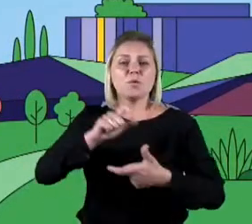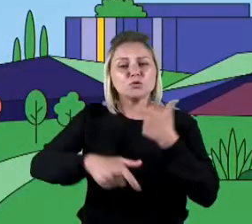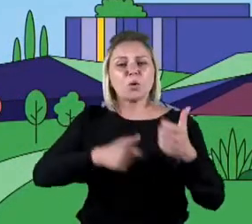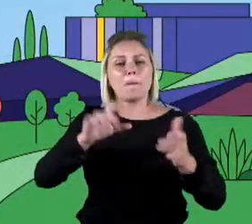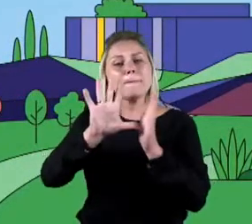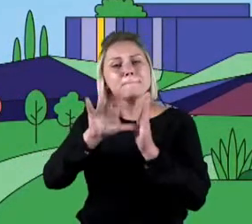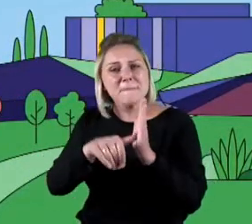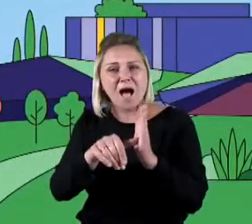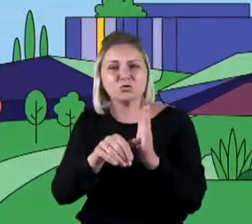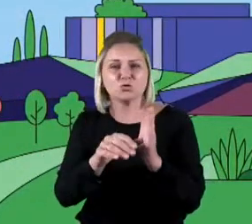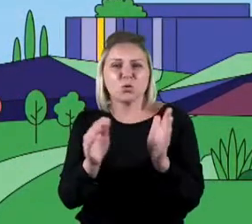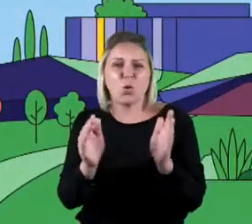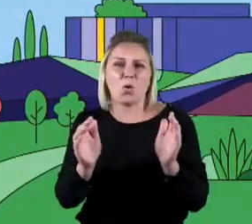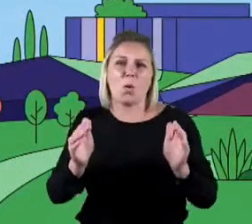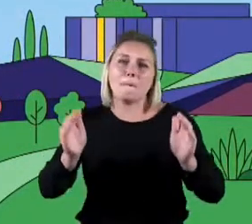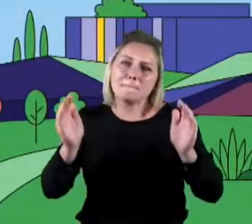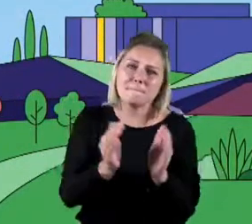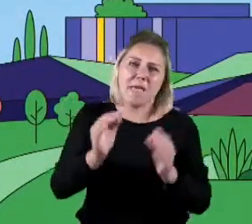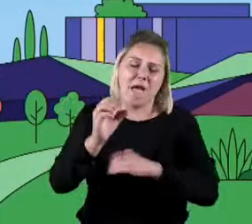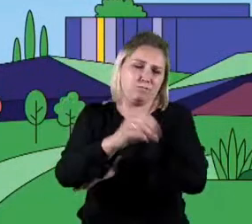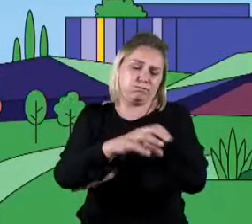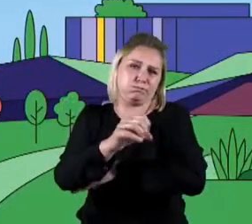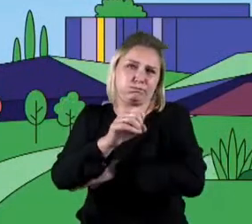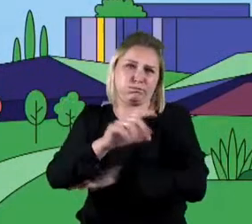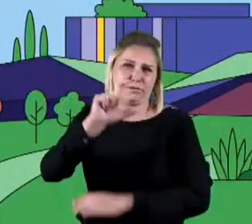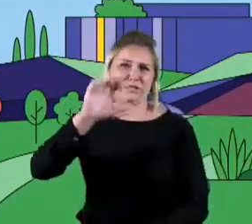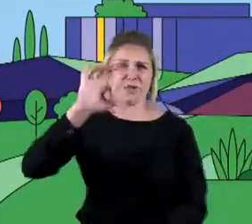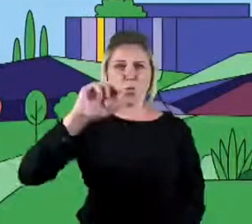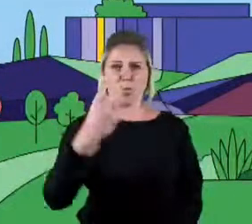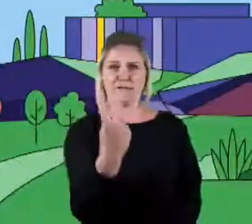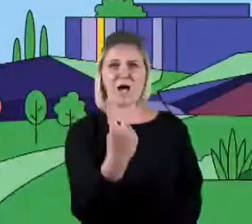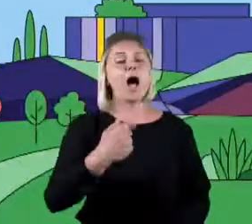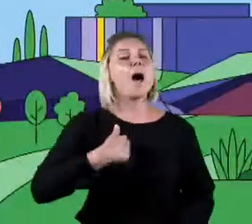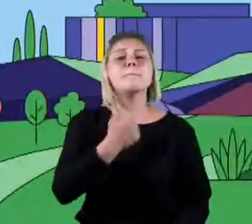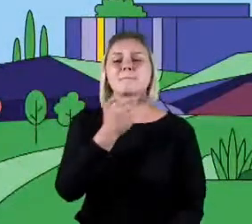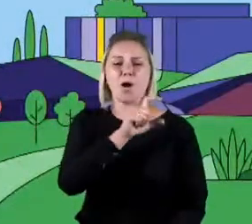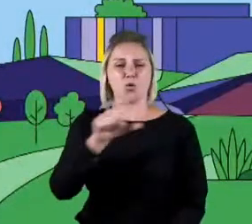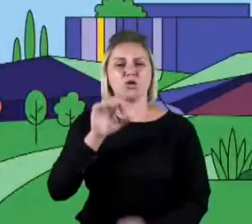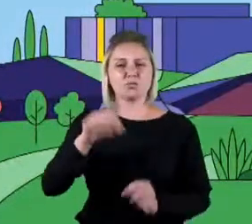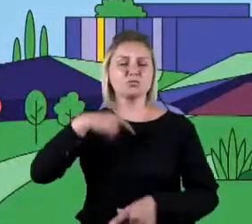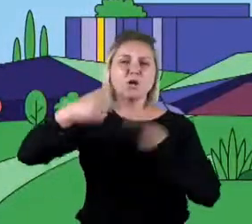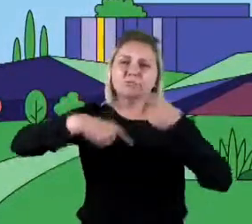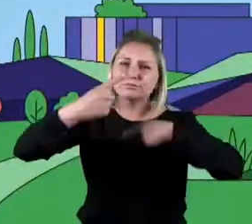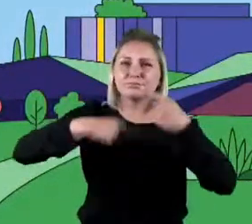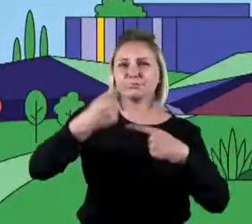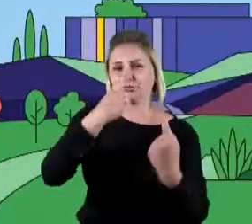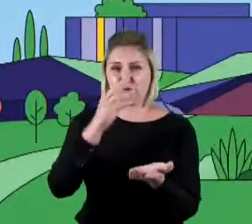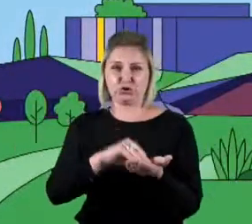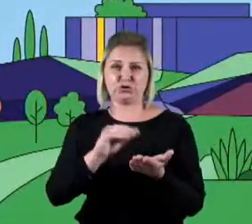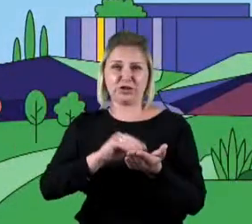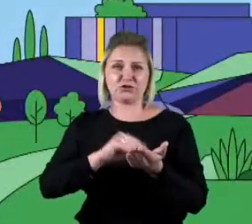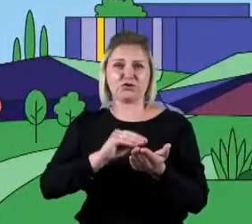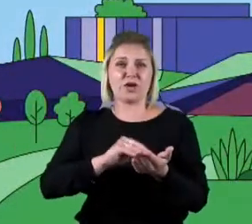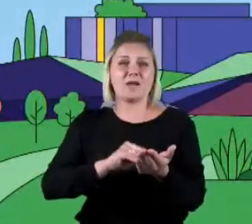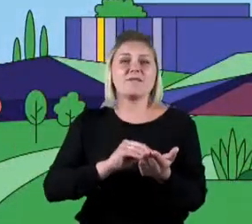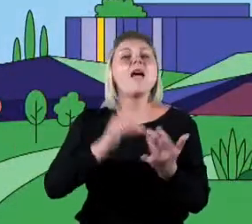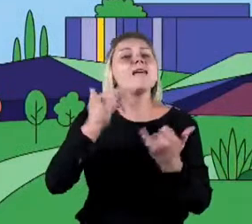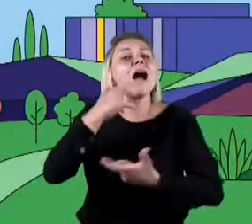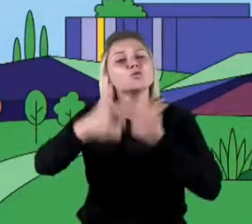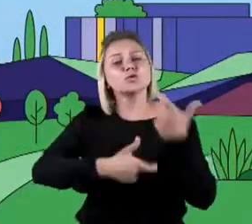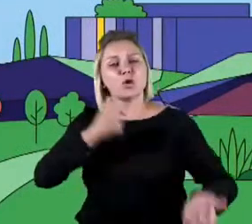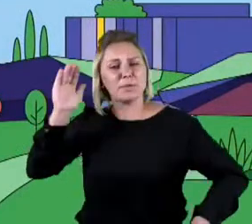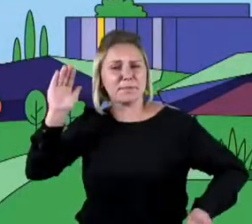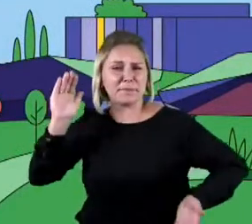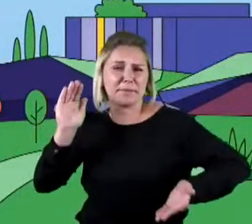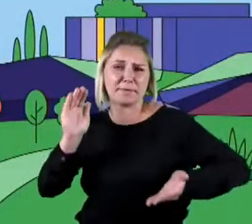with you the experience that I have for the flood mitigation, but the flood that happened